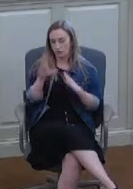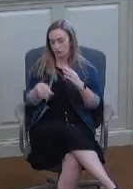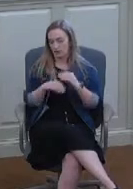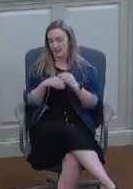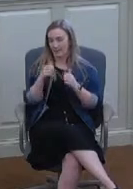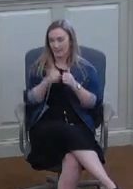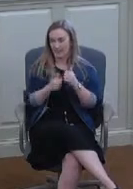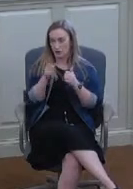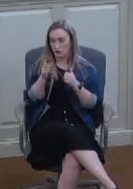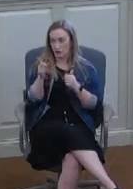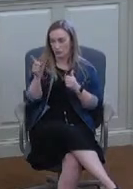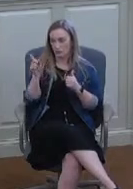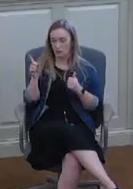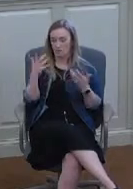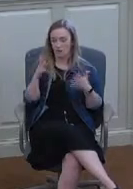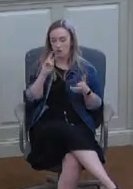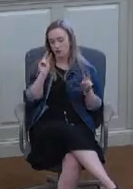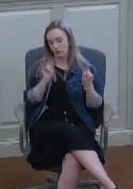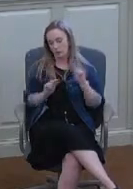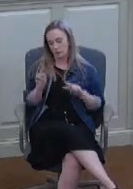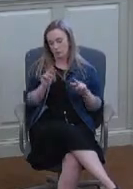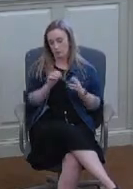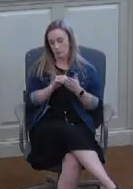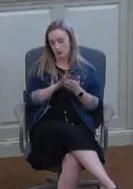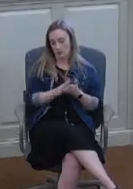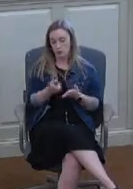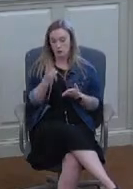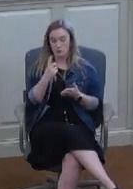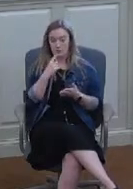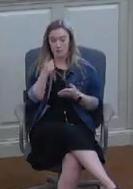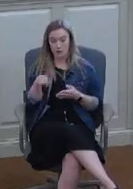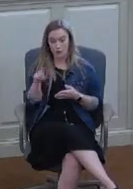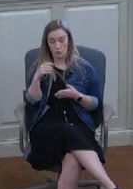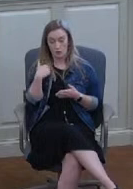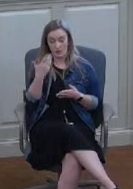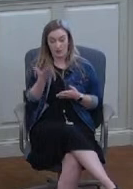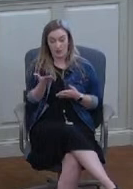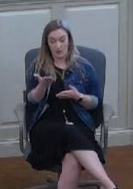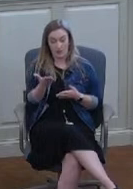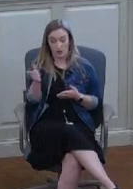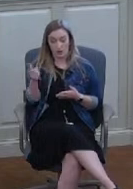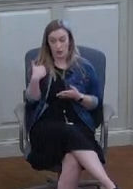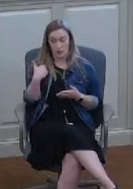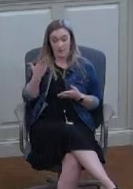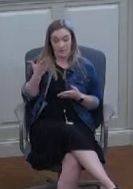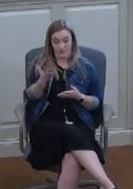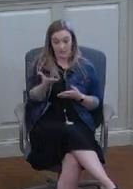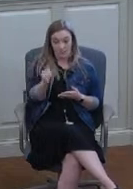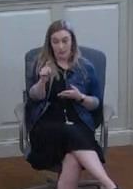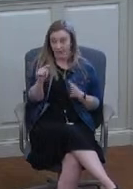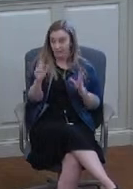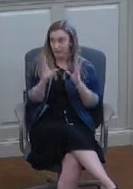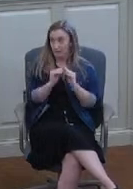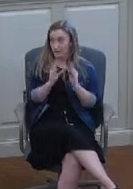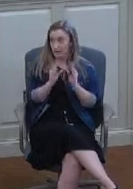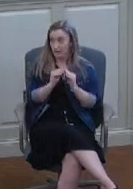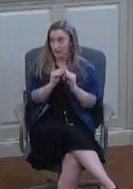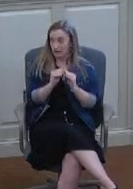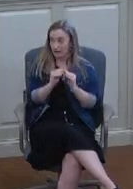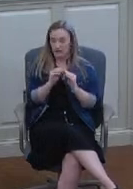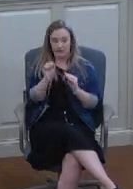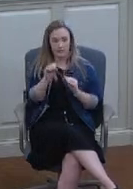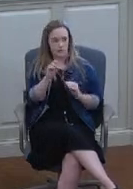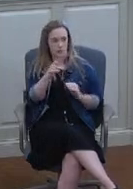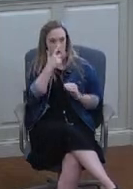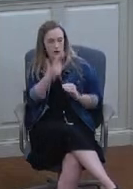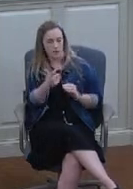each of you individually have reviewed the record. I know two of you said you were there, so you were present at the planning commission. Or hearing in watching.